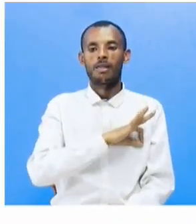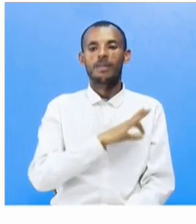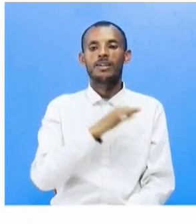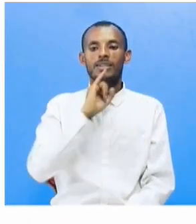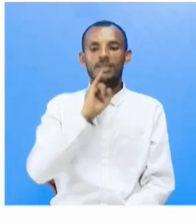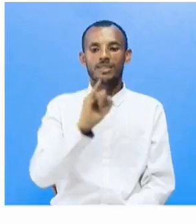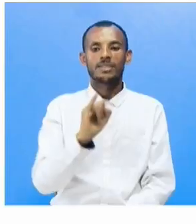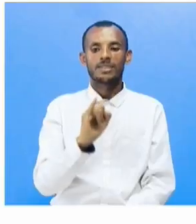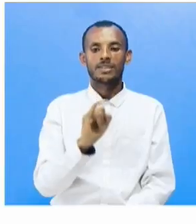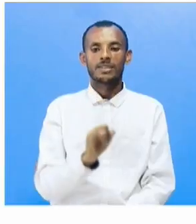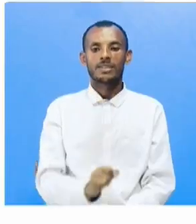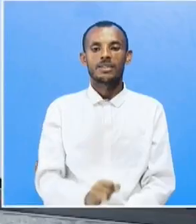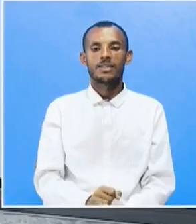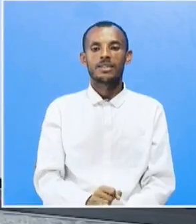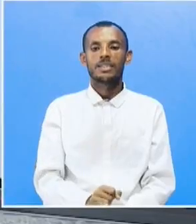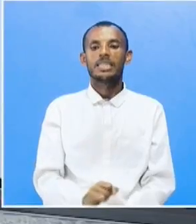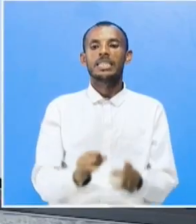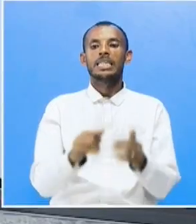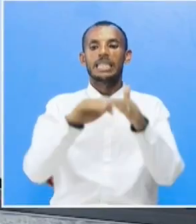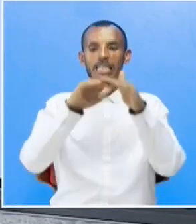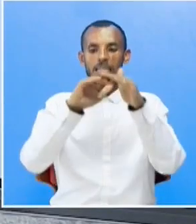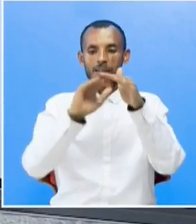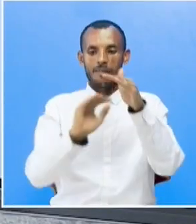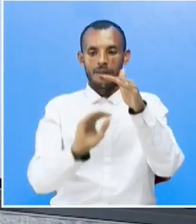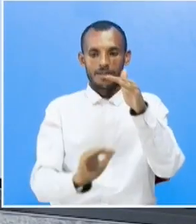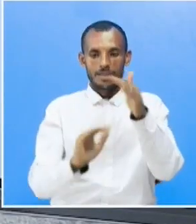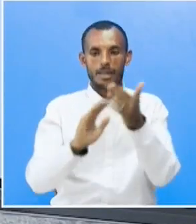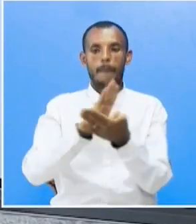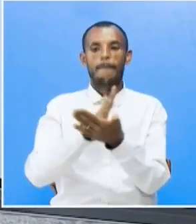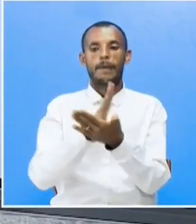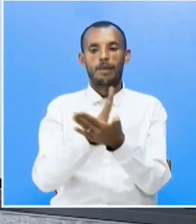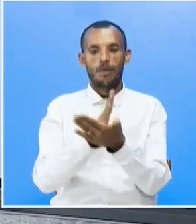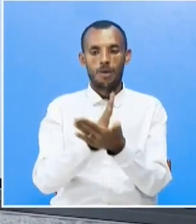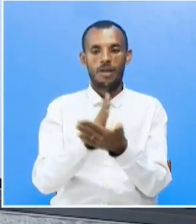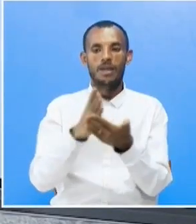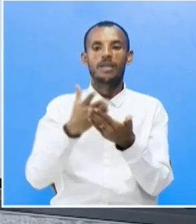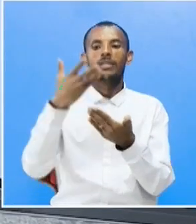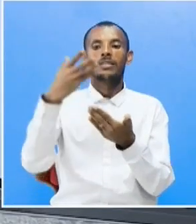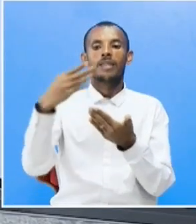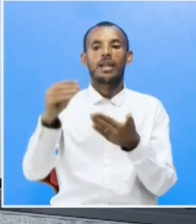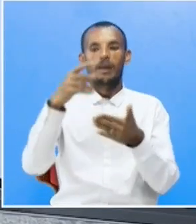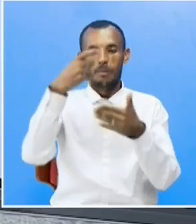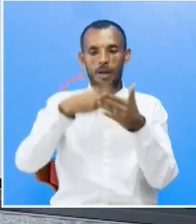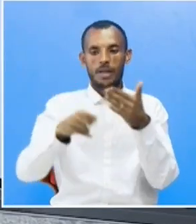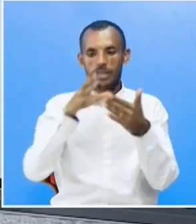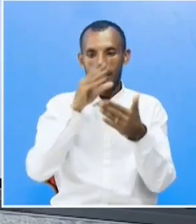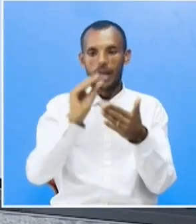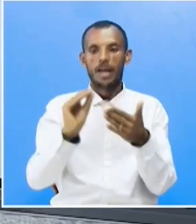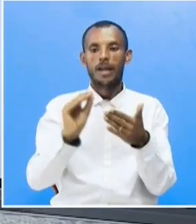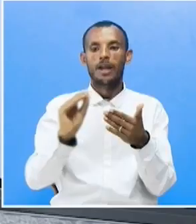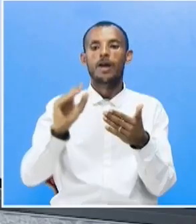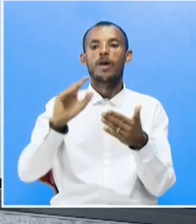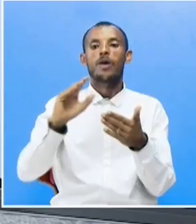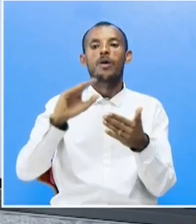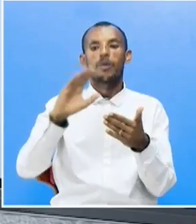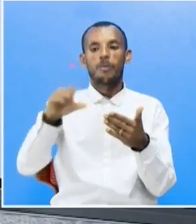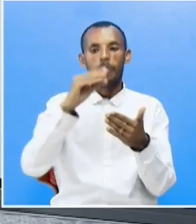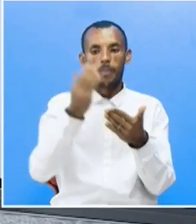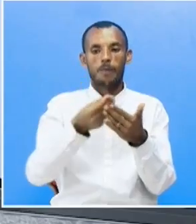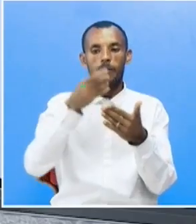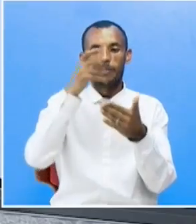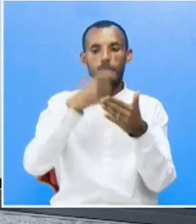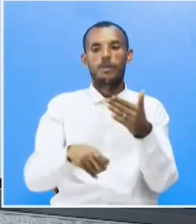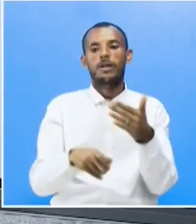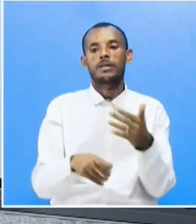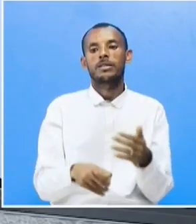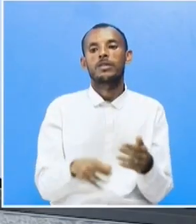is the difference between selling price and cost price. So here you